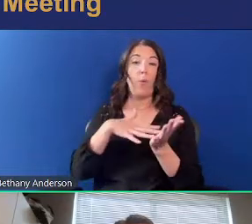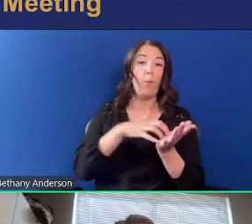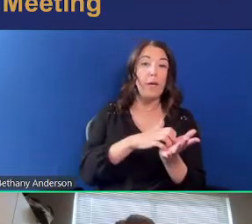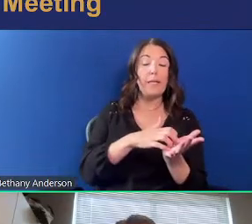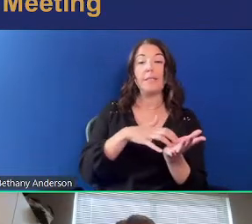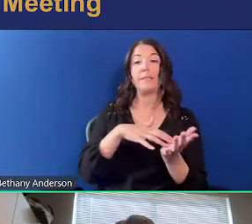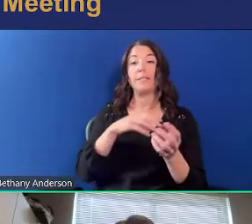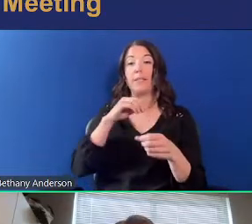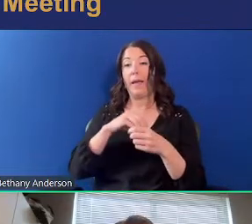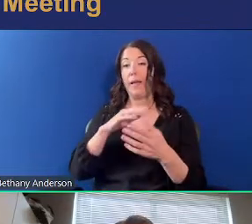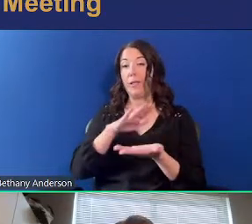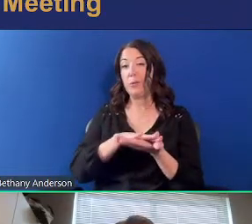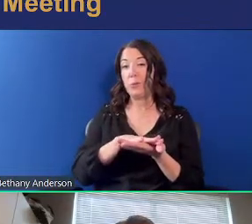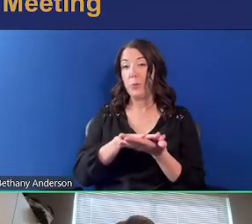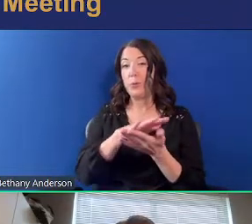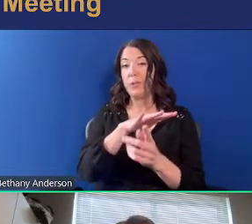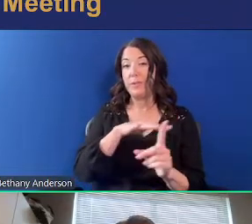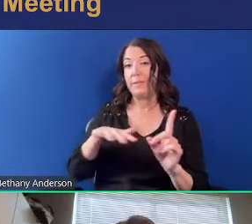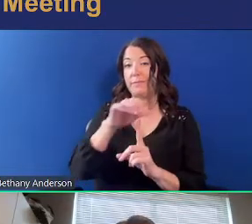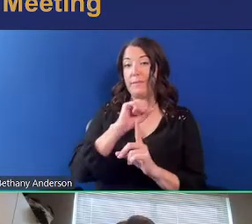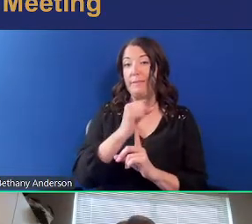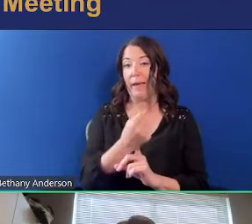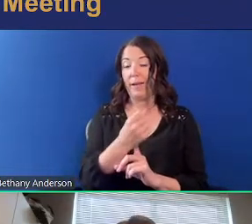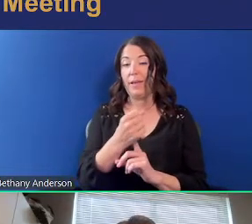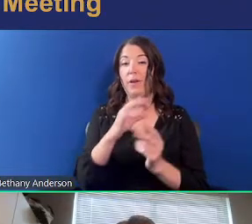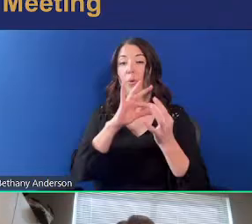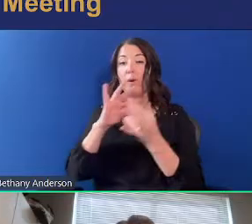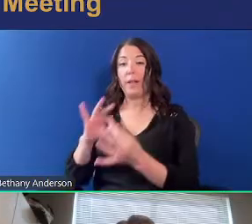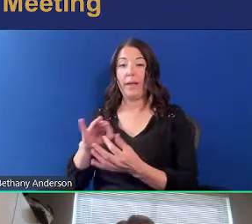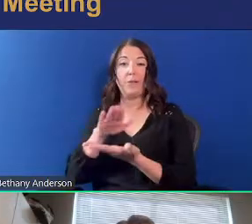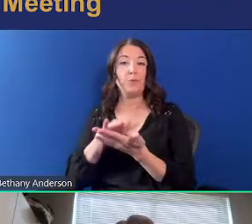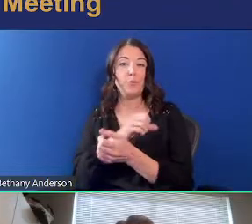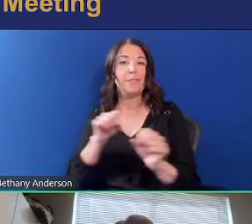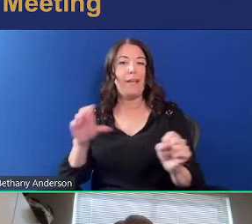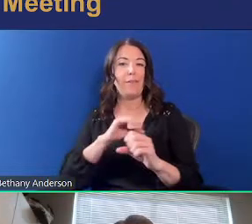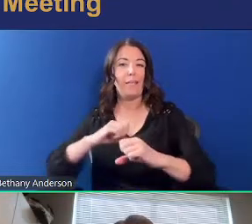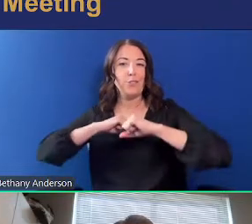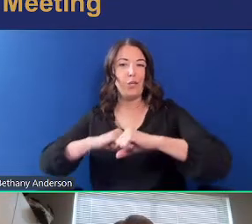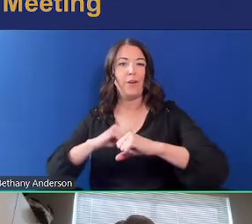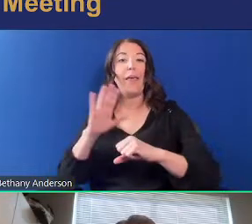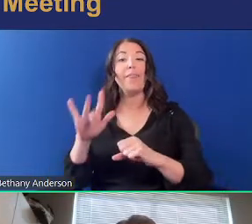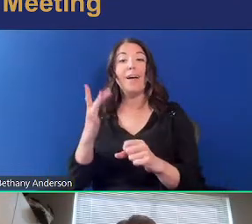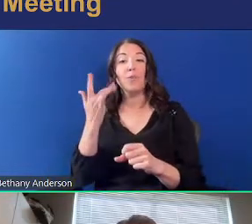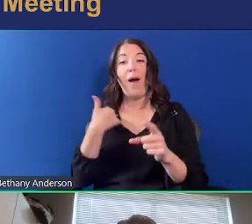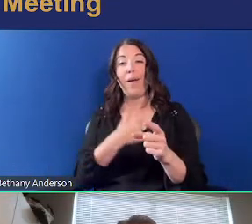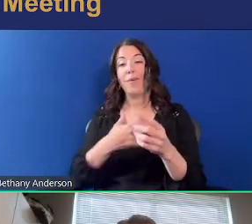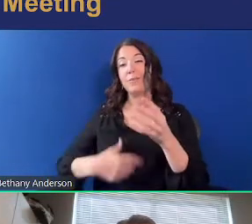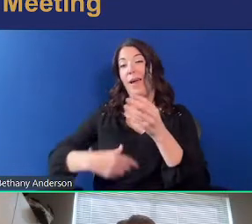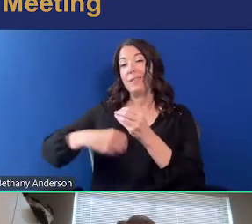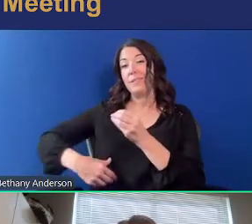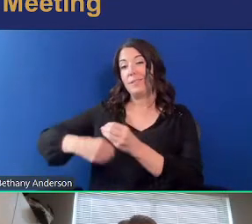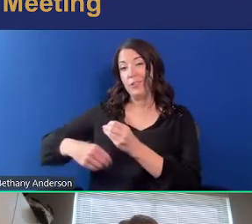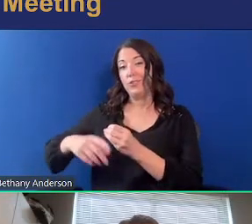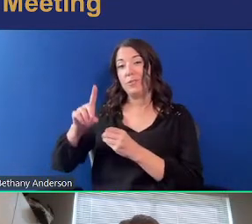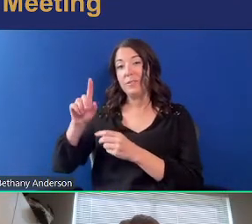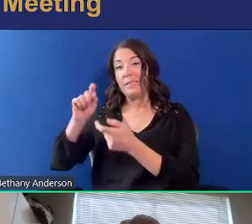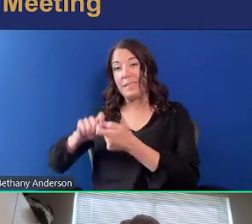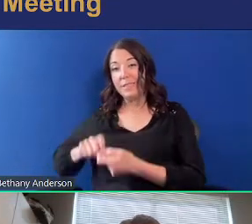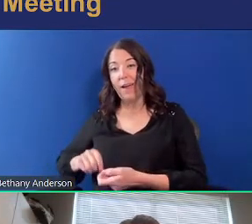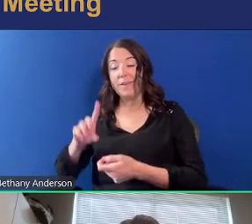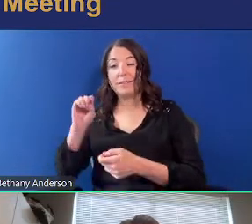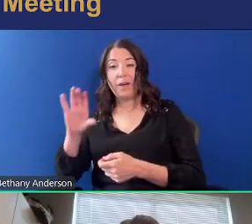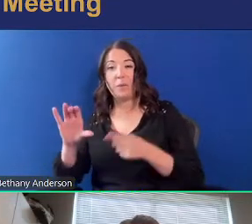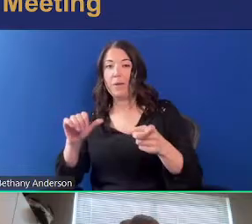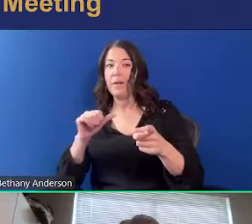within a school setting related to school safety and security. So that's why the additional detail and backup is not brought forward in a